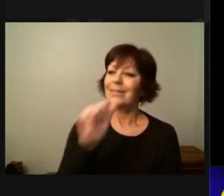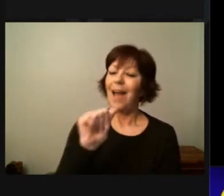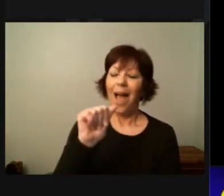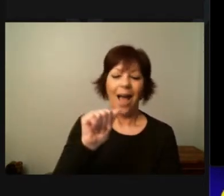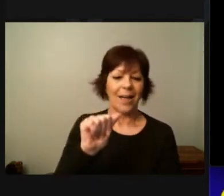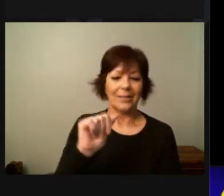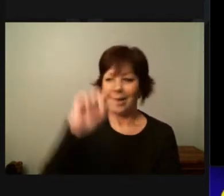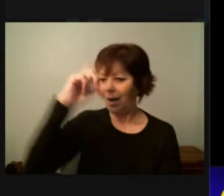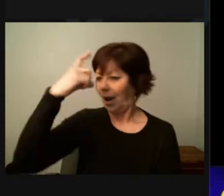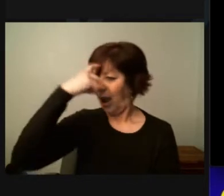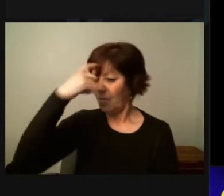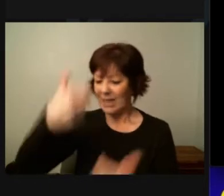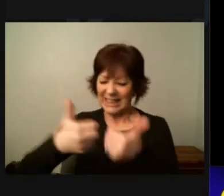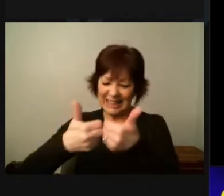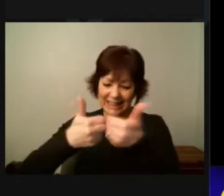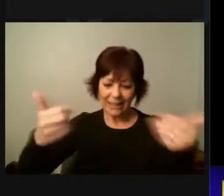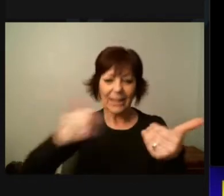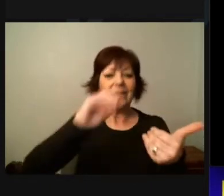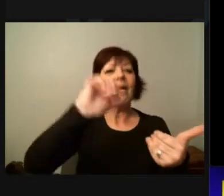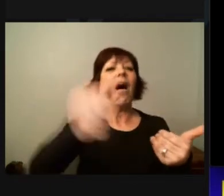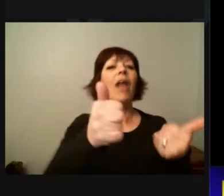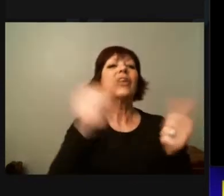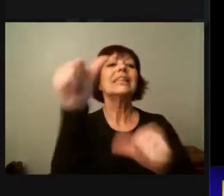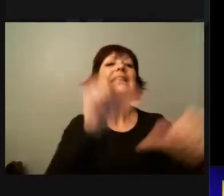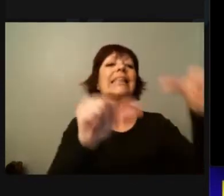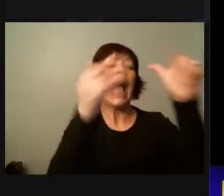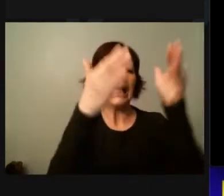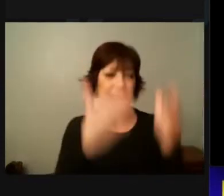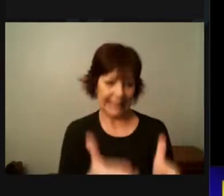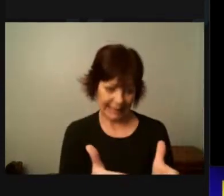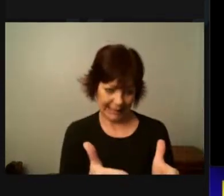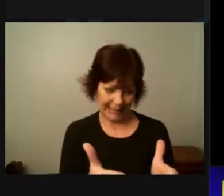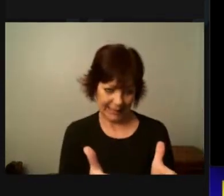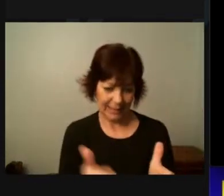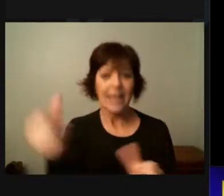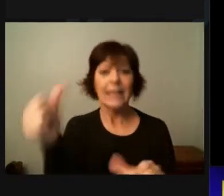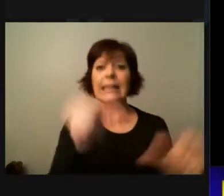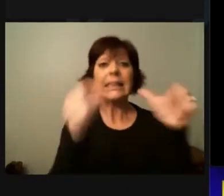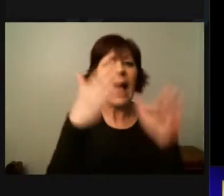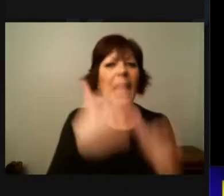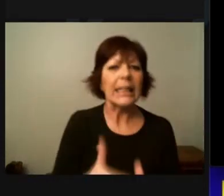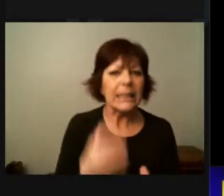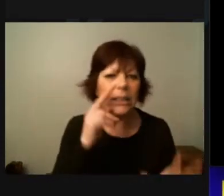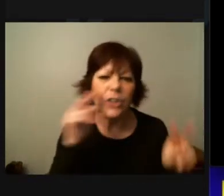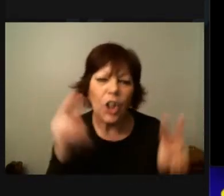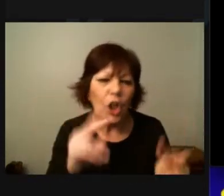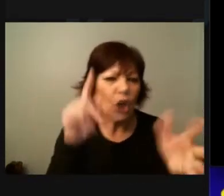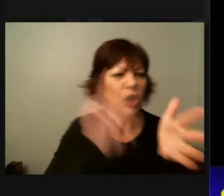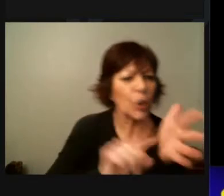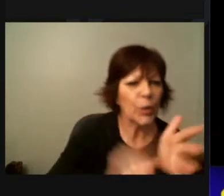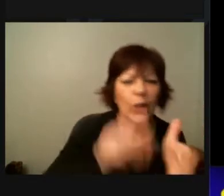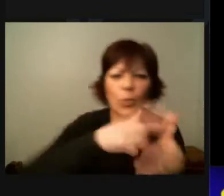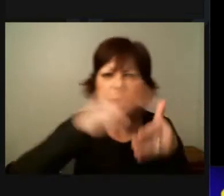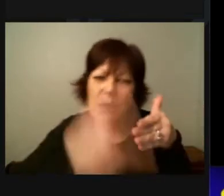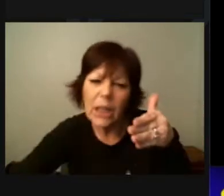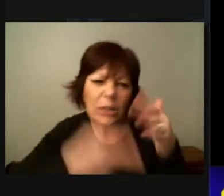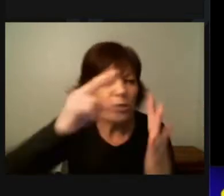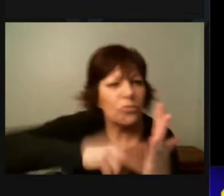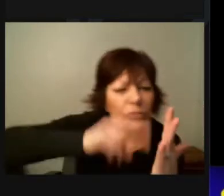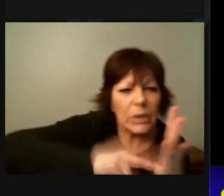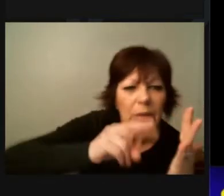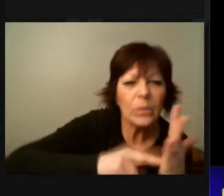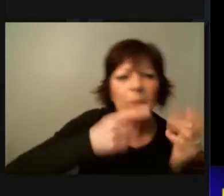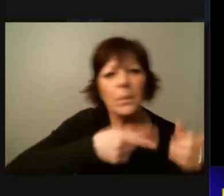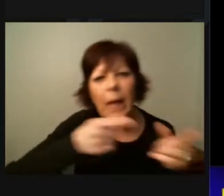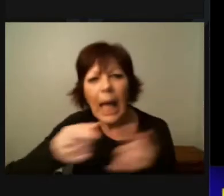peer review by other scientists. So the other scientists read the studies, they read the results of those clinical